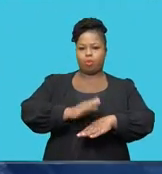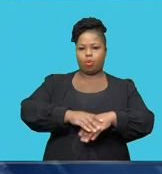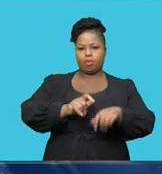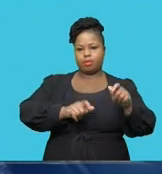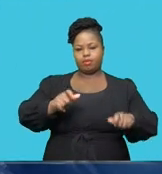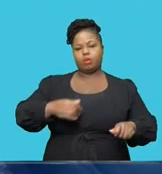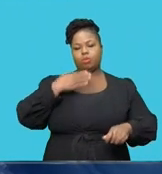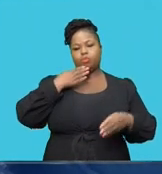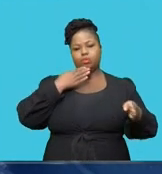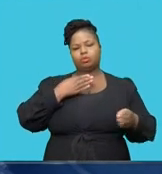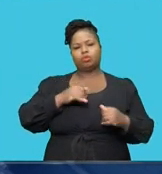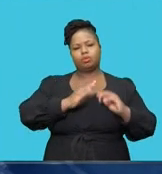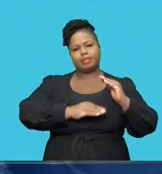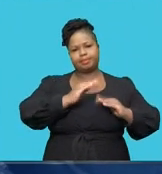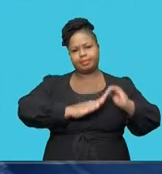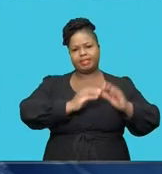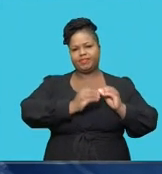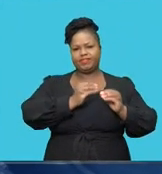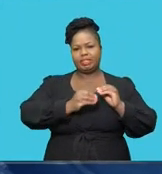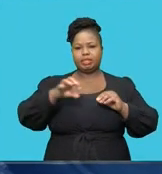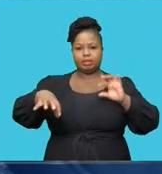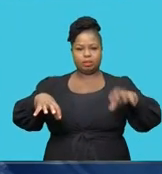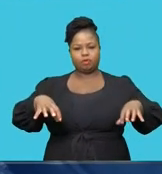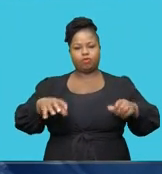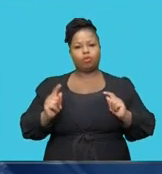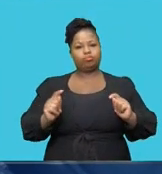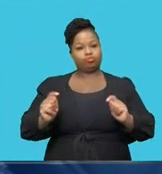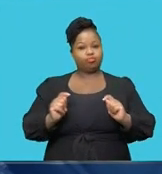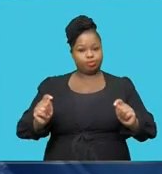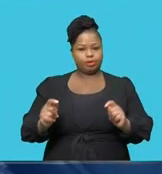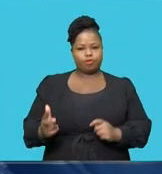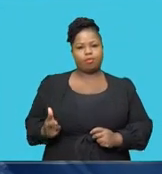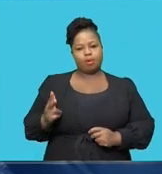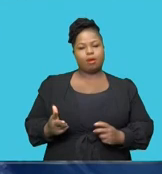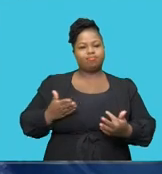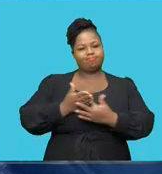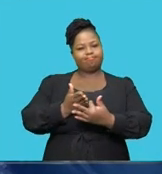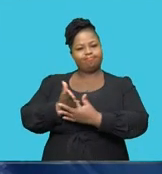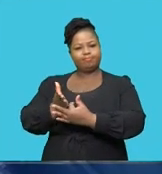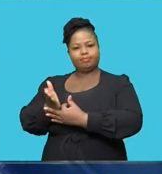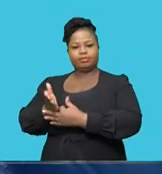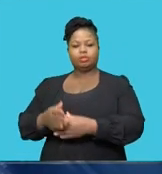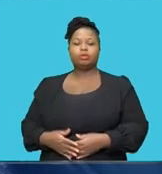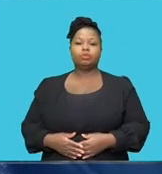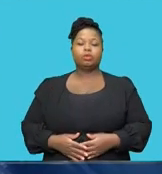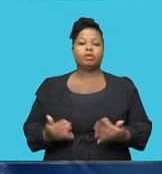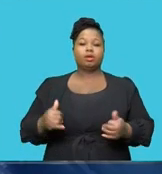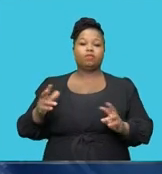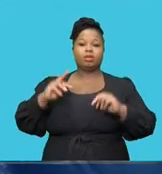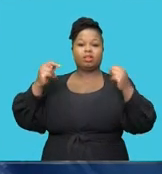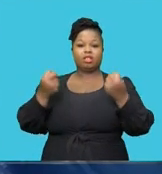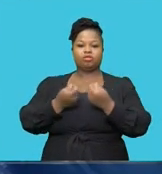rebuilding of critical stations for commuters to access the trains. PRASA's National Resignaling